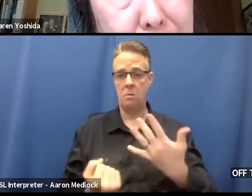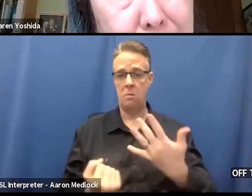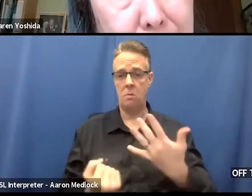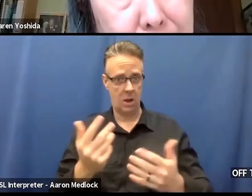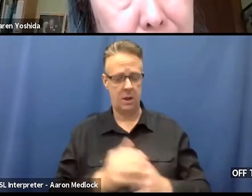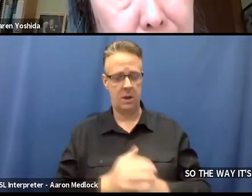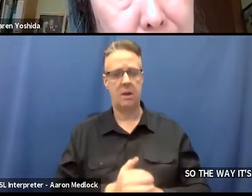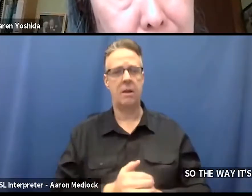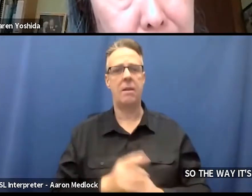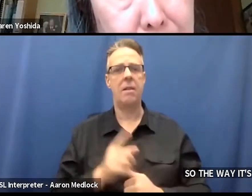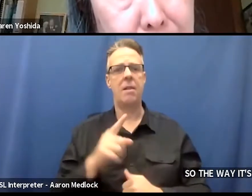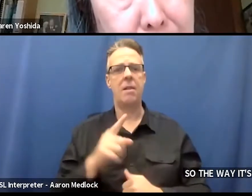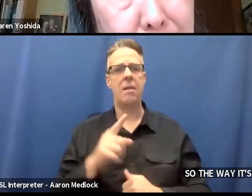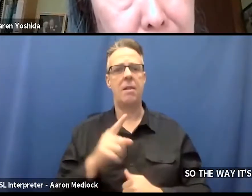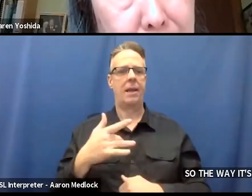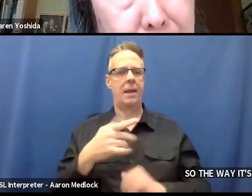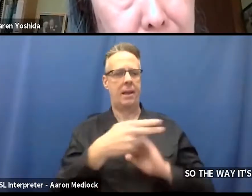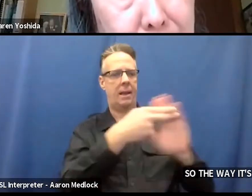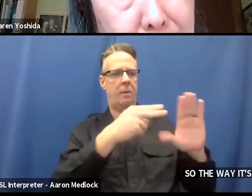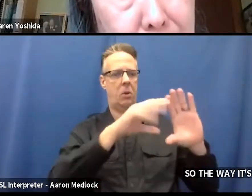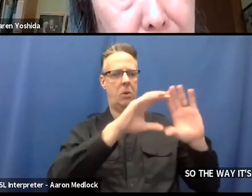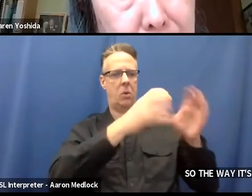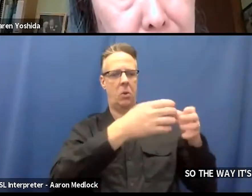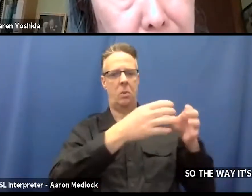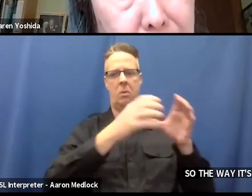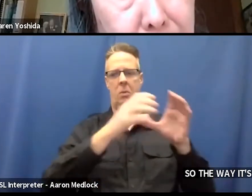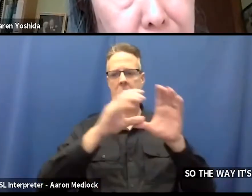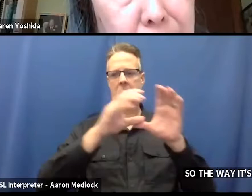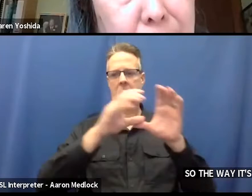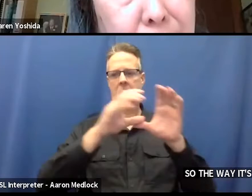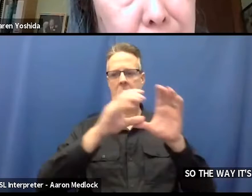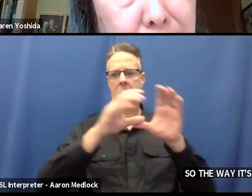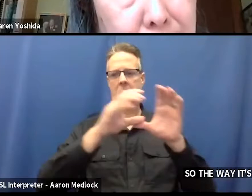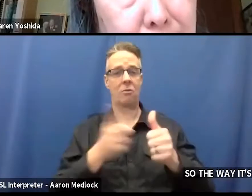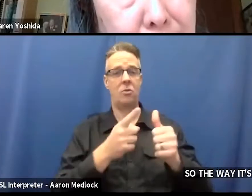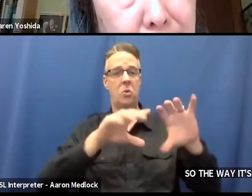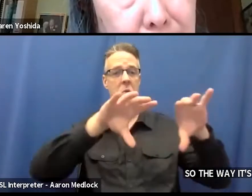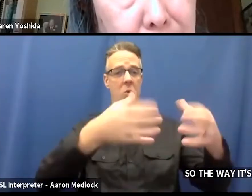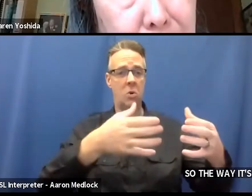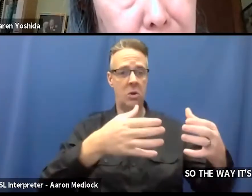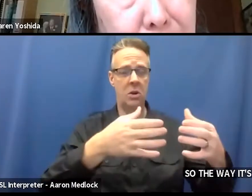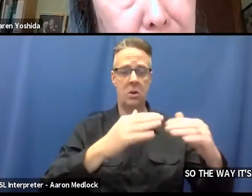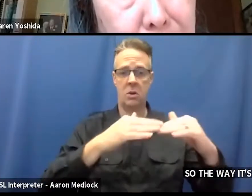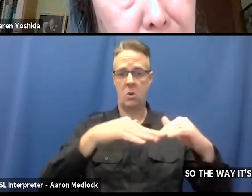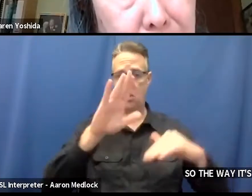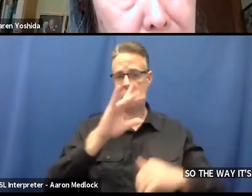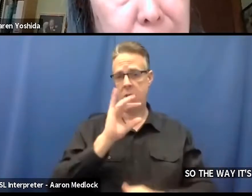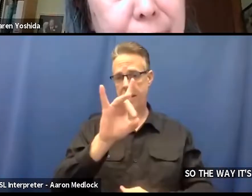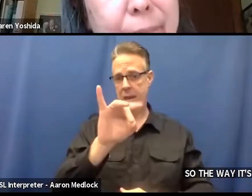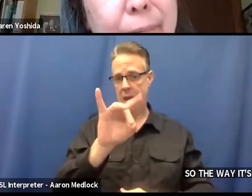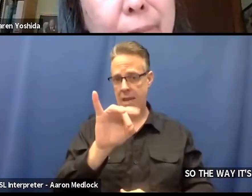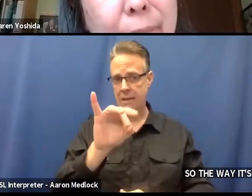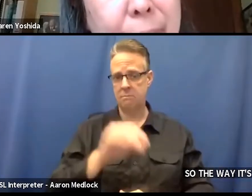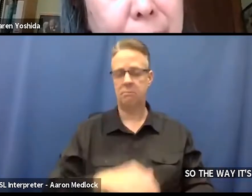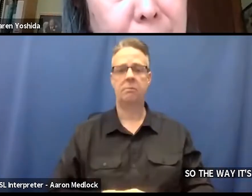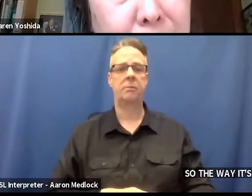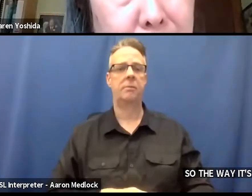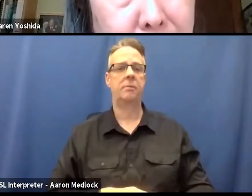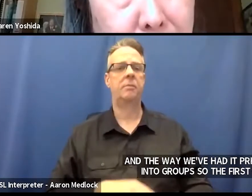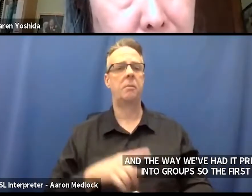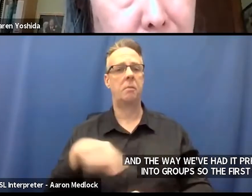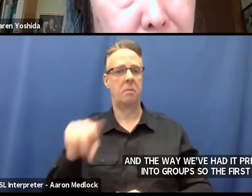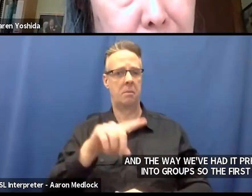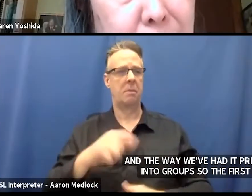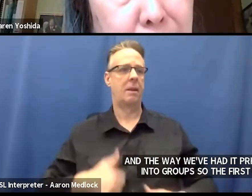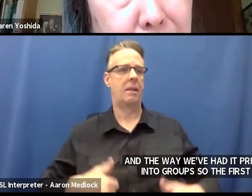put into groups. So the first group were over 80s, people over the age of 80, and people